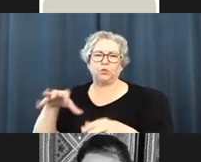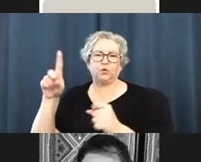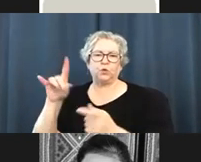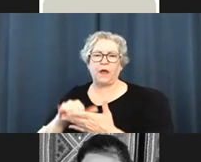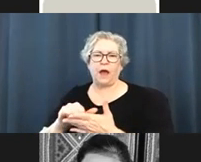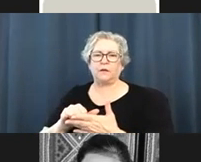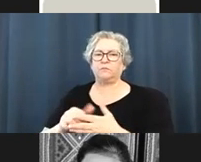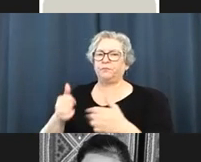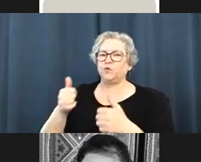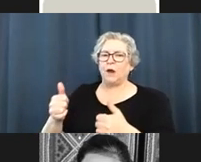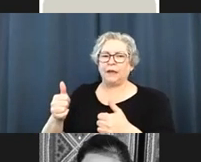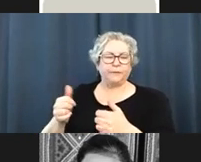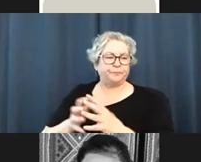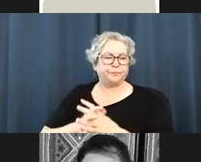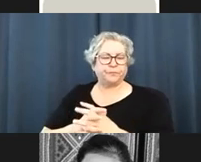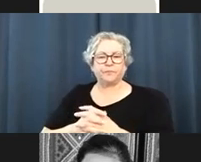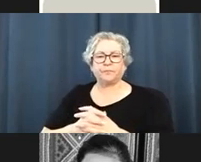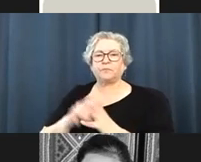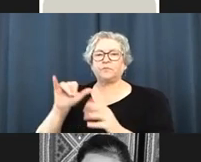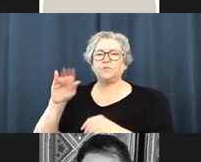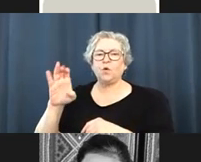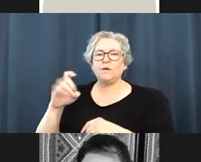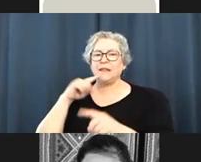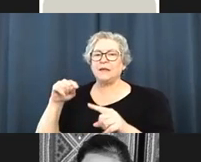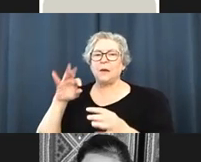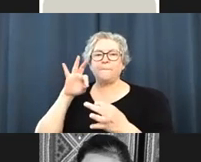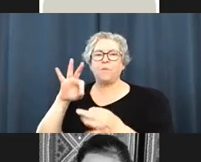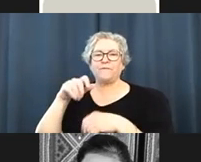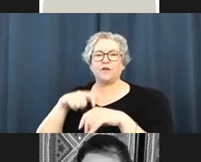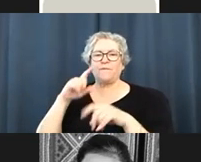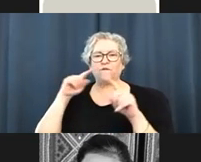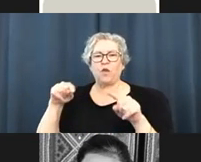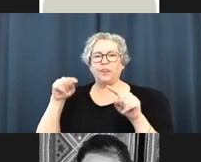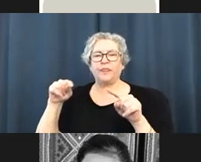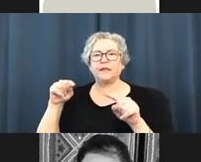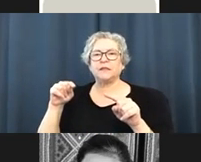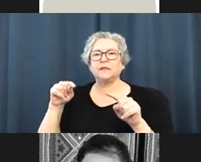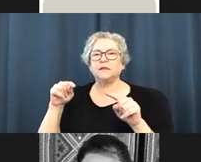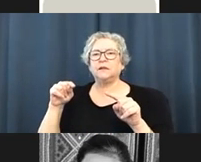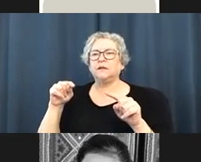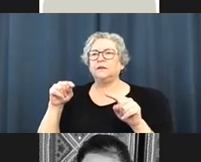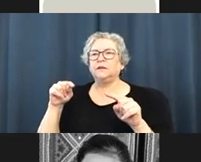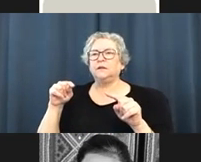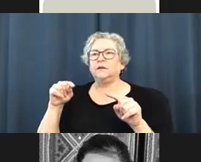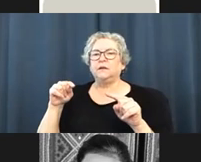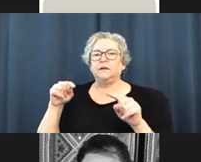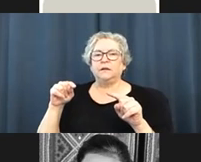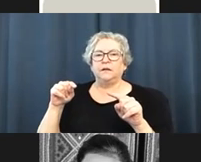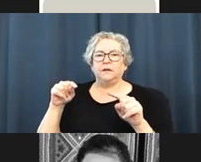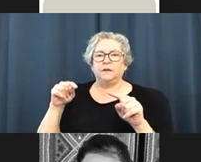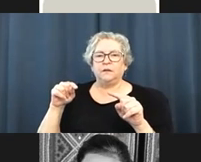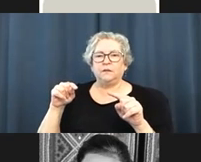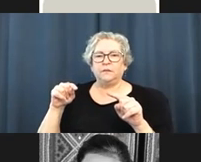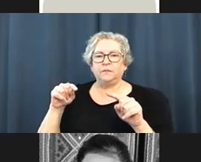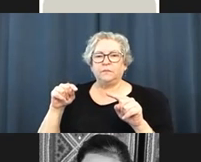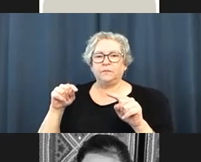Awesome. Okay. Good stuff. And I think that this is the perfect time for these toolkits. Yes, that was the other thing. So I'm really,